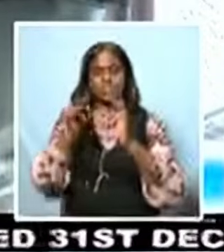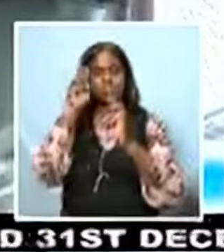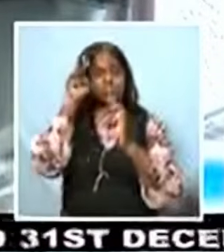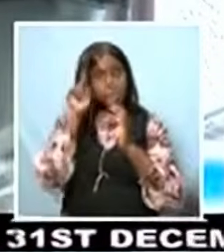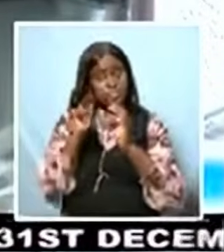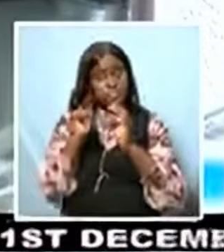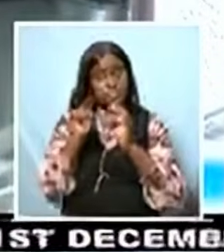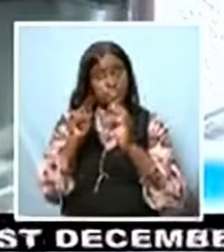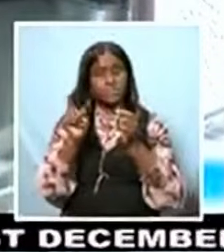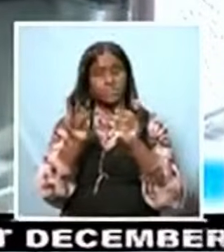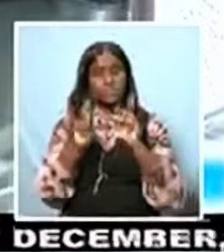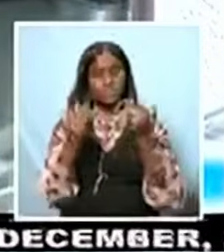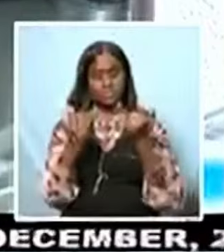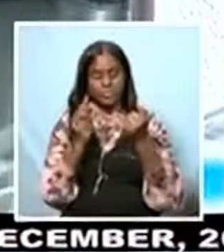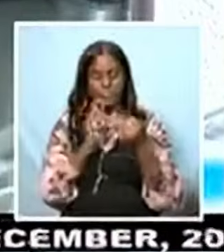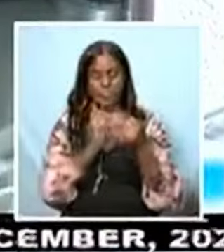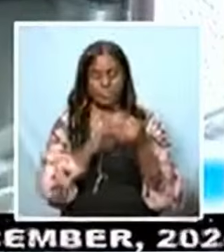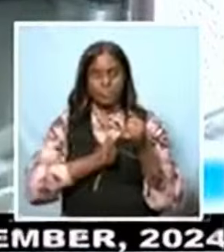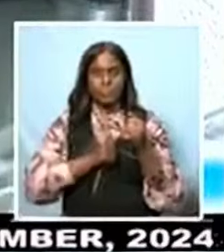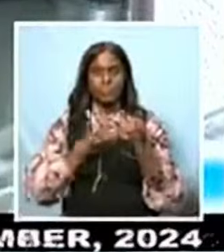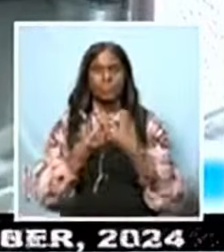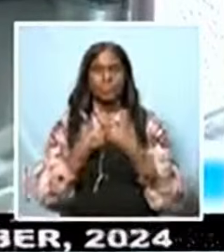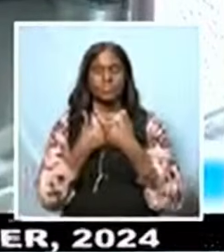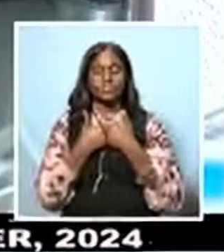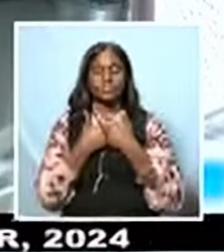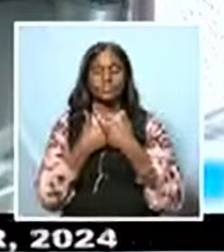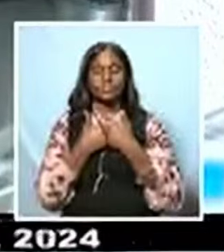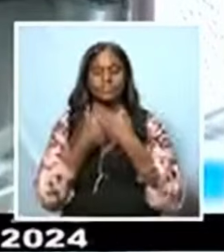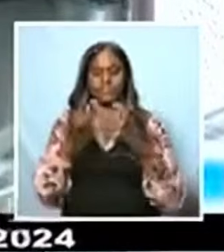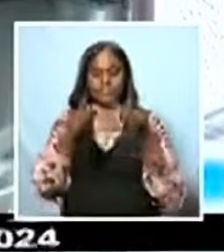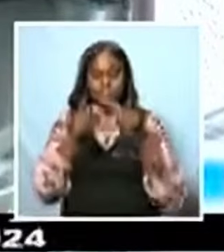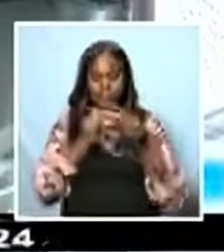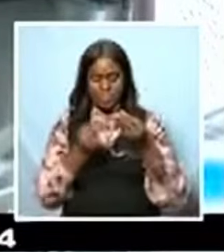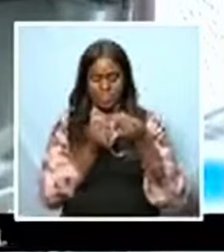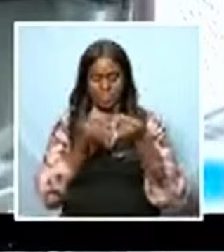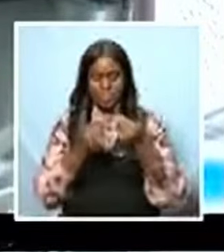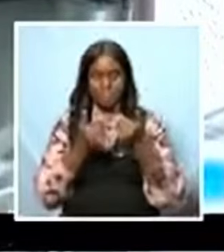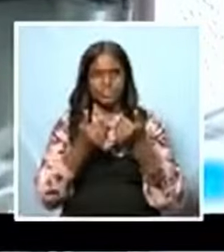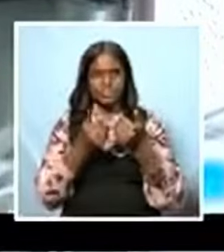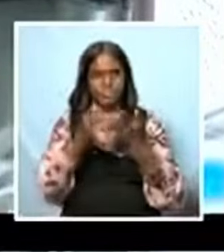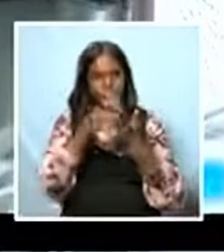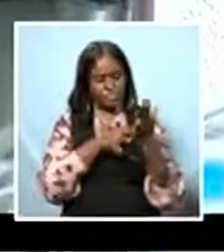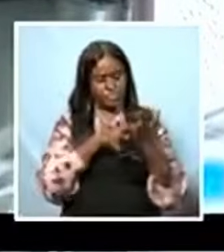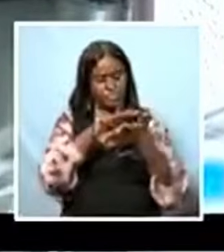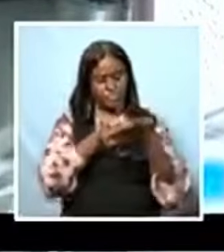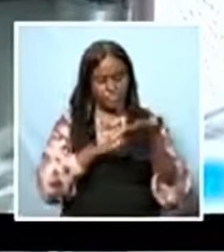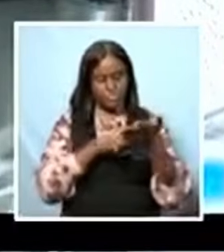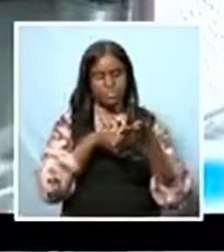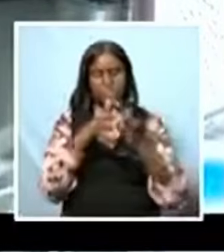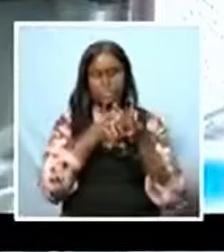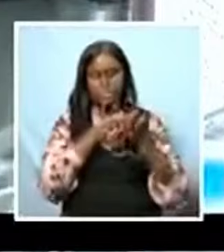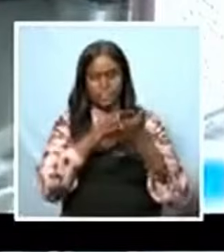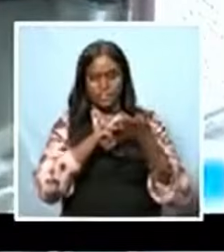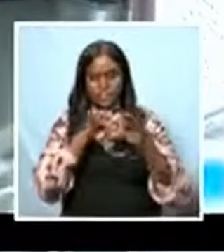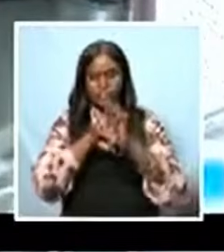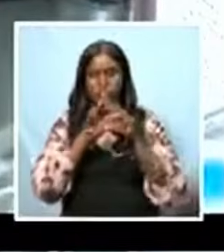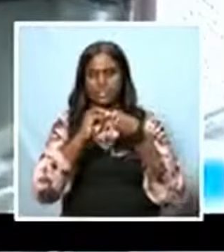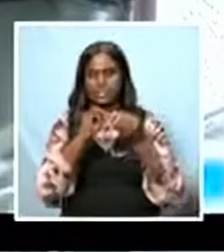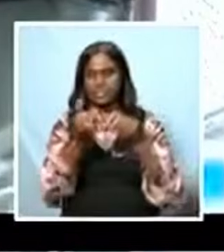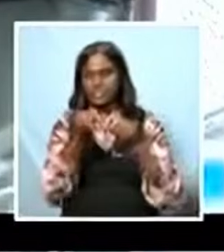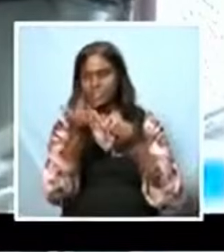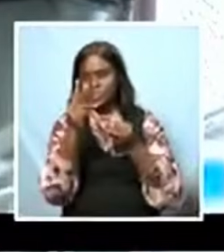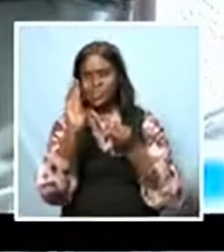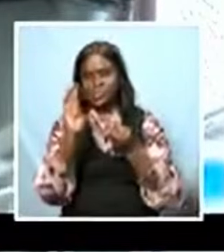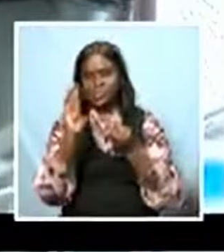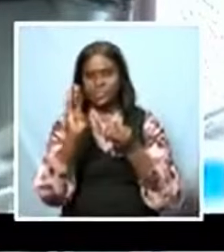ministry where they gave us the template. I think it's on Appendix 13B. It was submitted